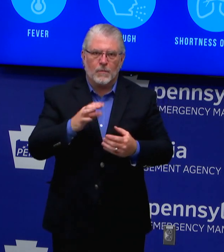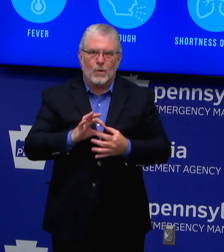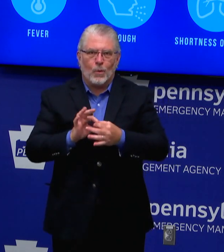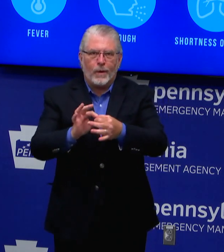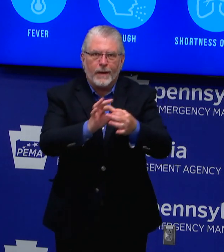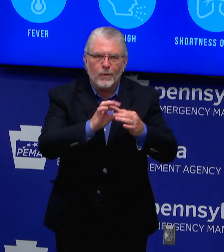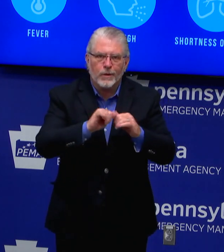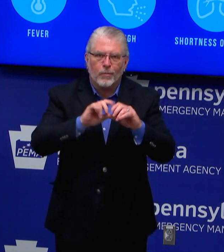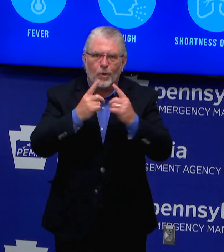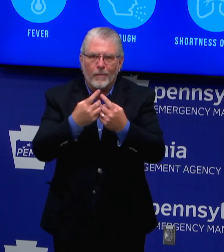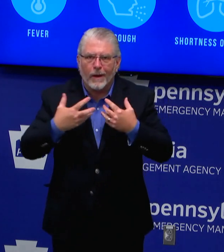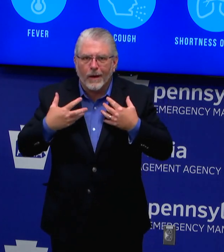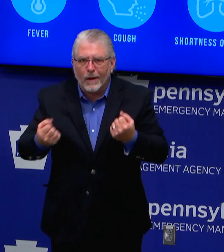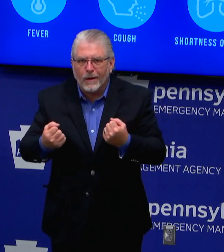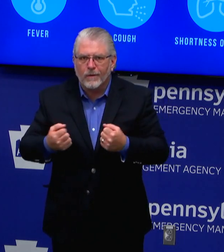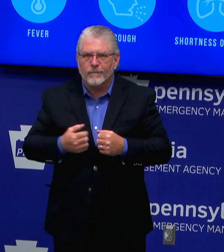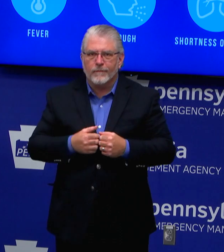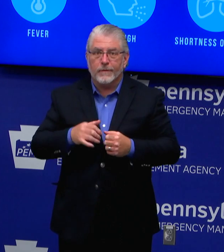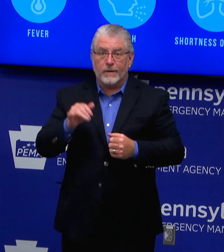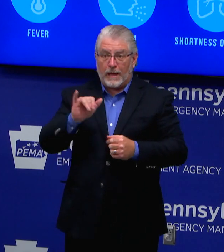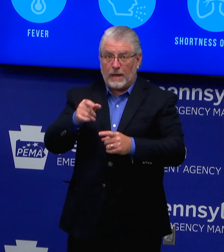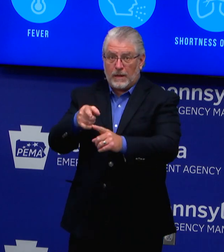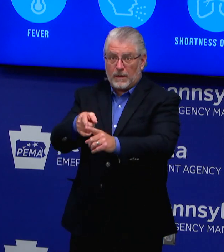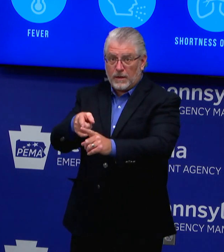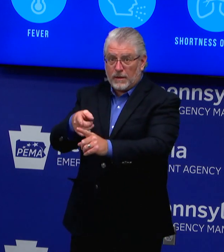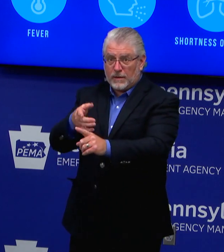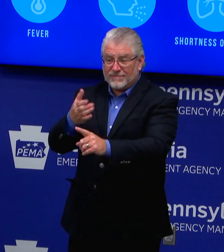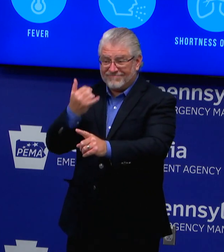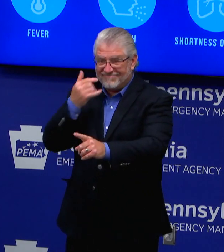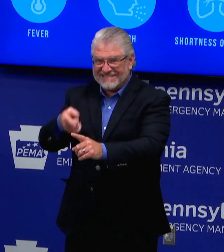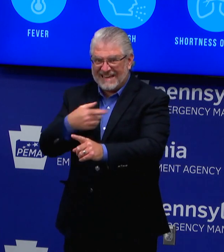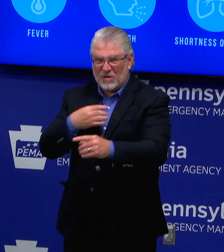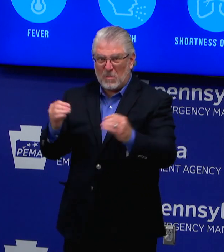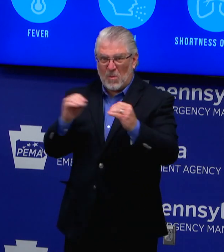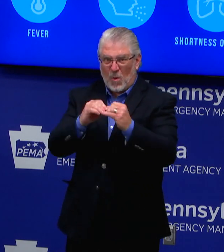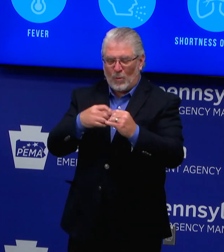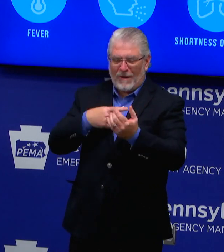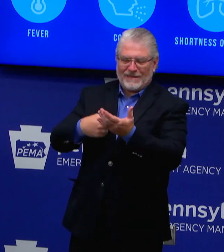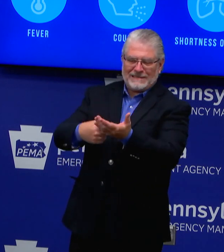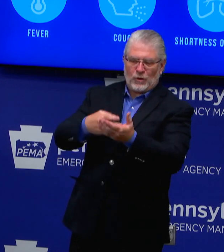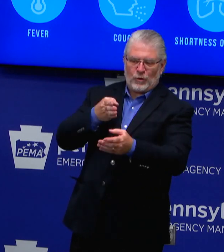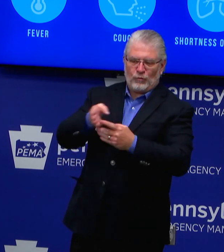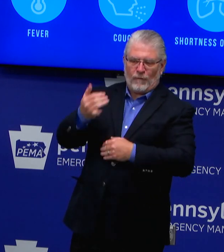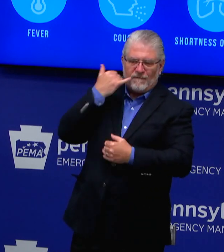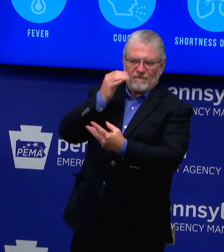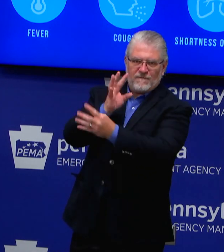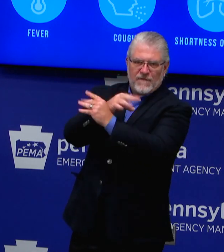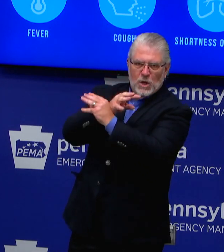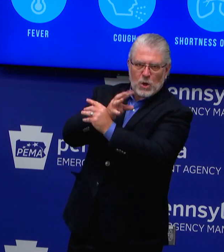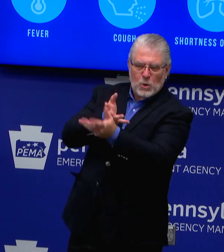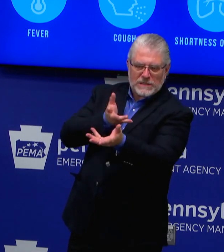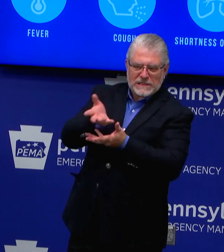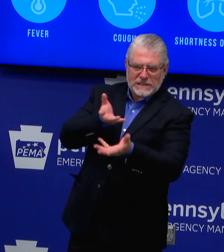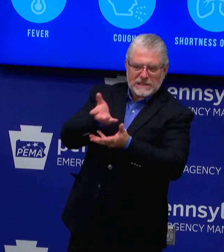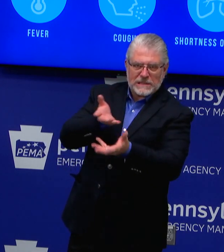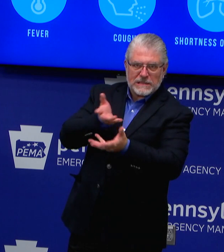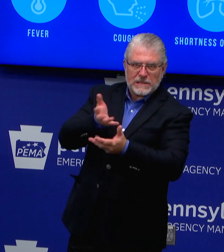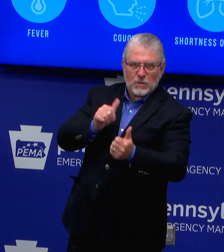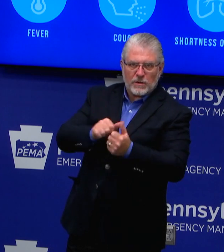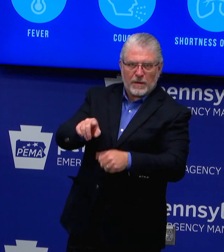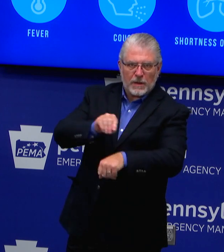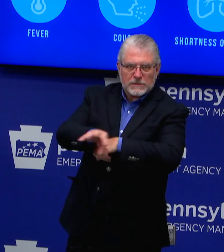an outbreak in that home and to provide additional guidance and explain their guidance to the nursing